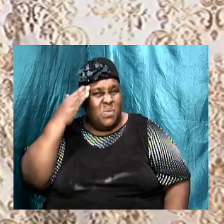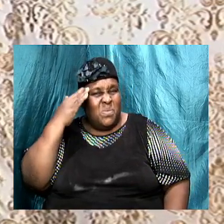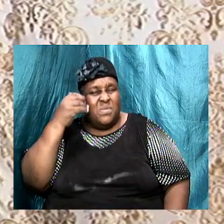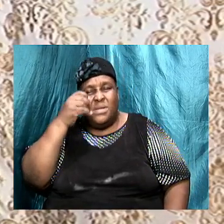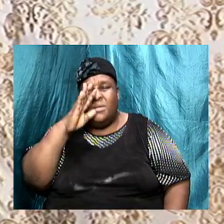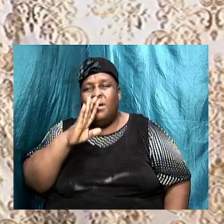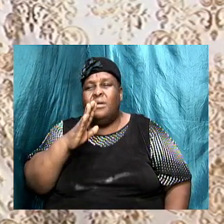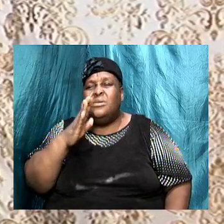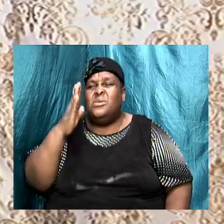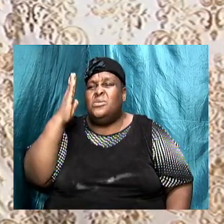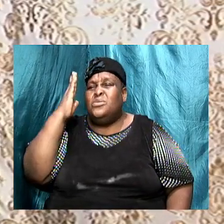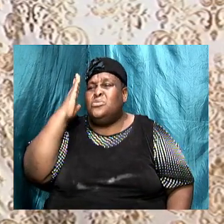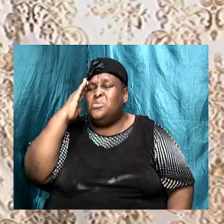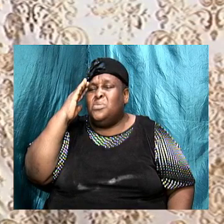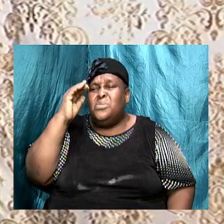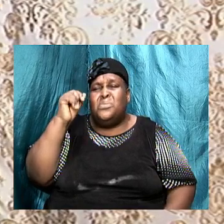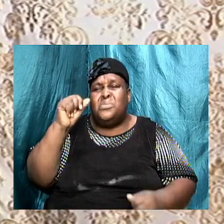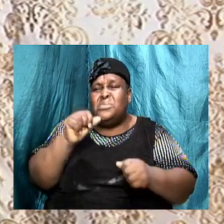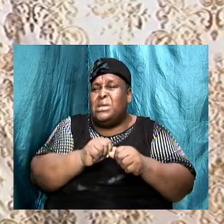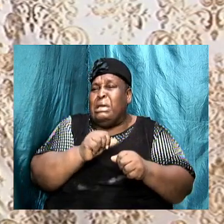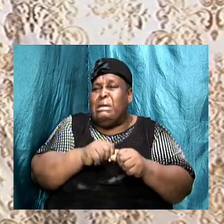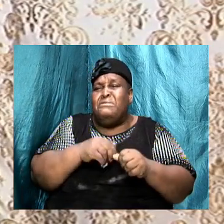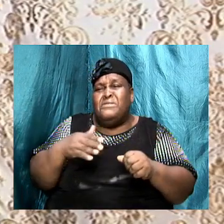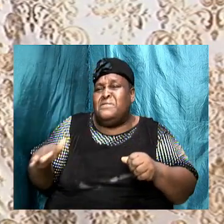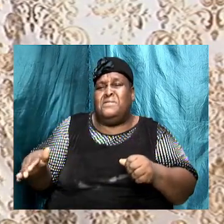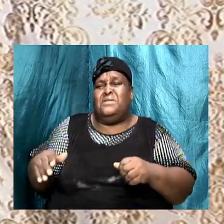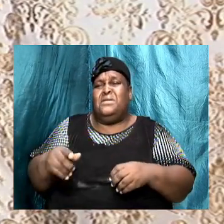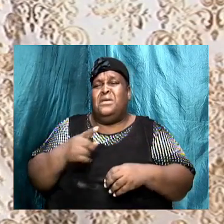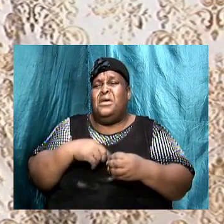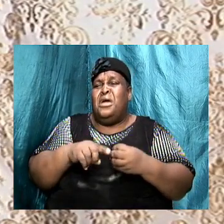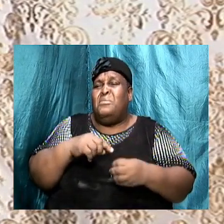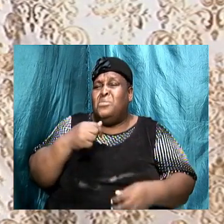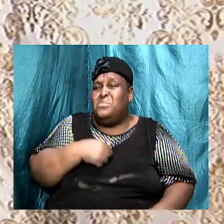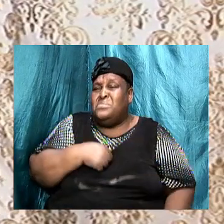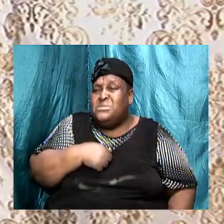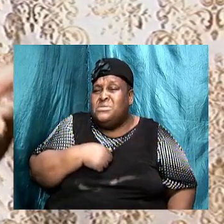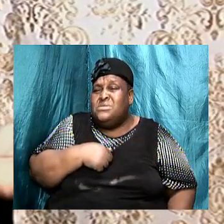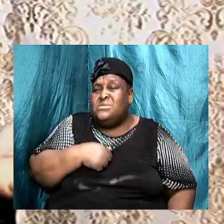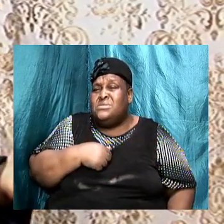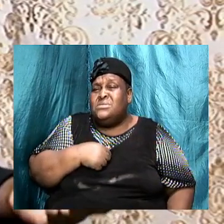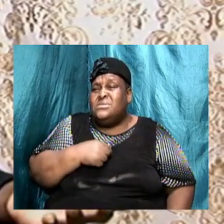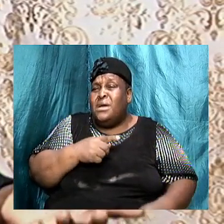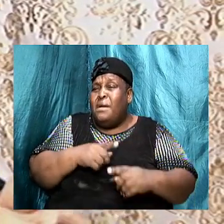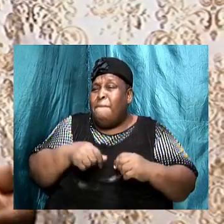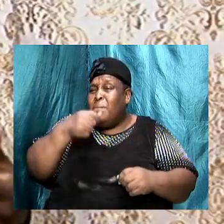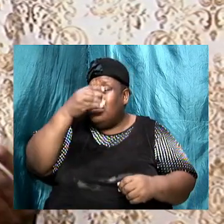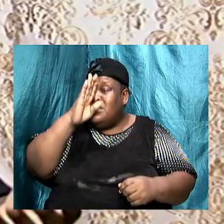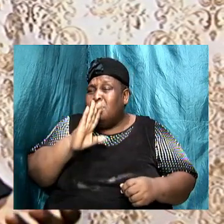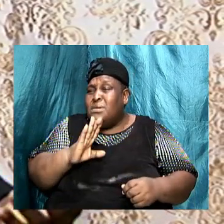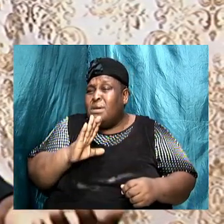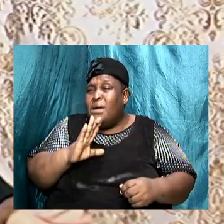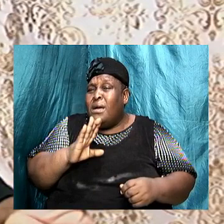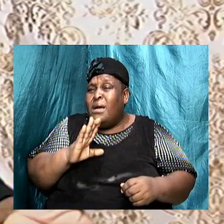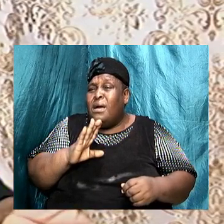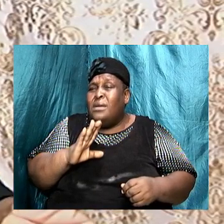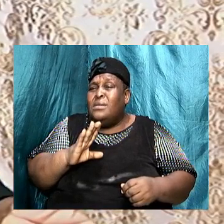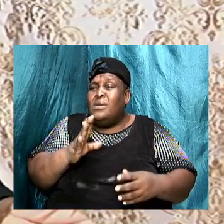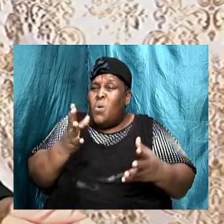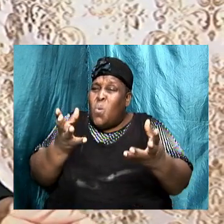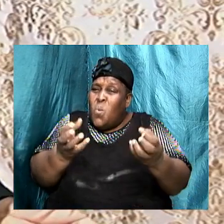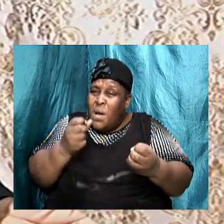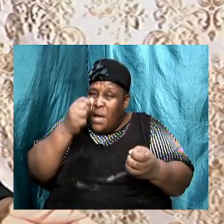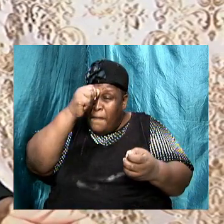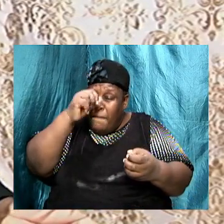He's omniscient and he knows everything. But God still requires man to confess.